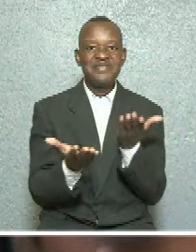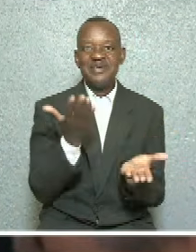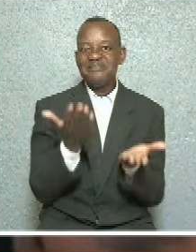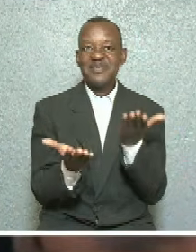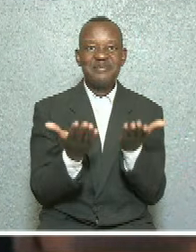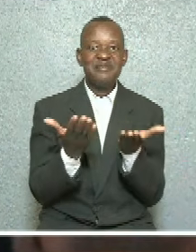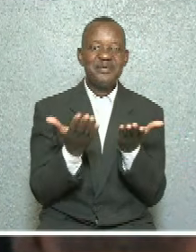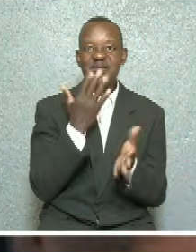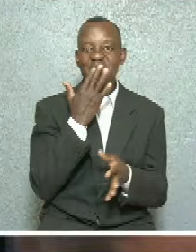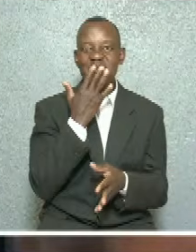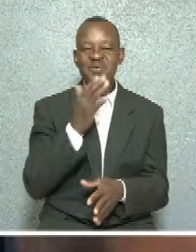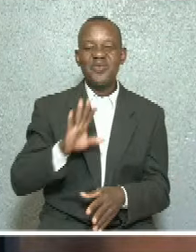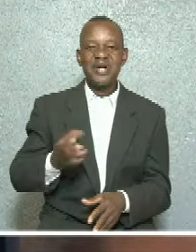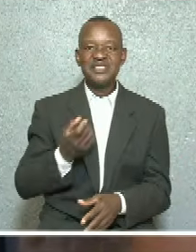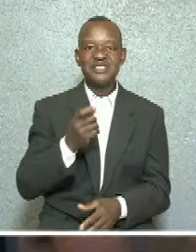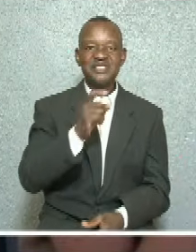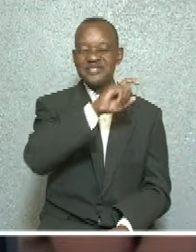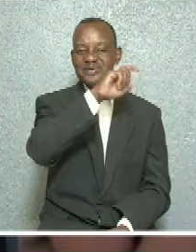Anybody?